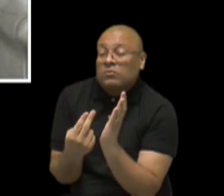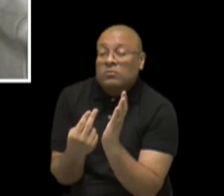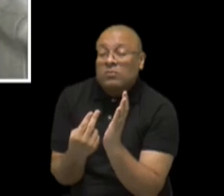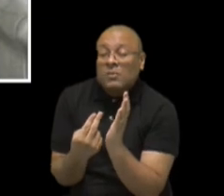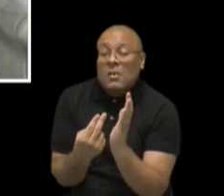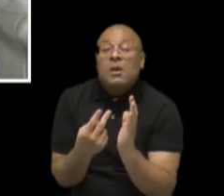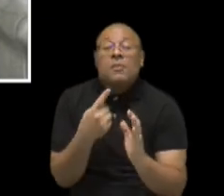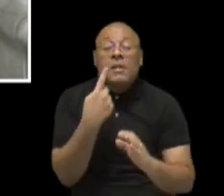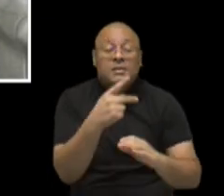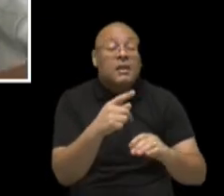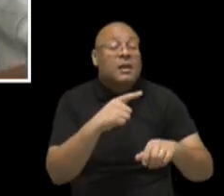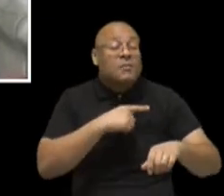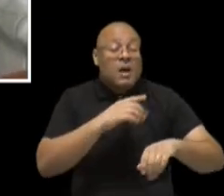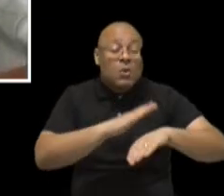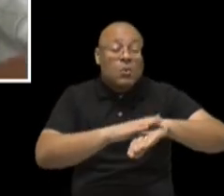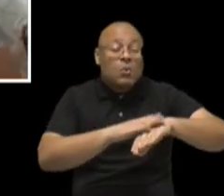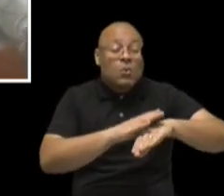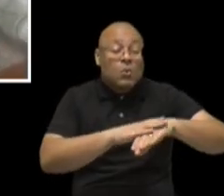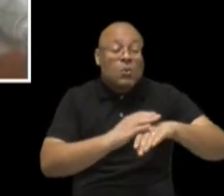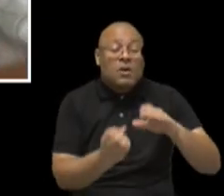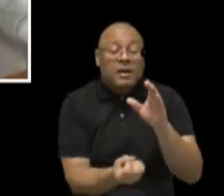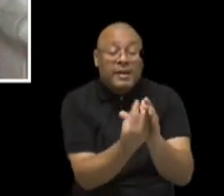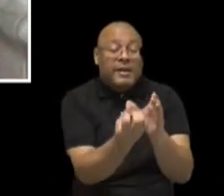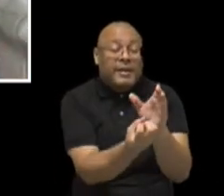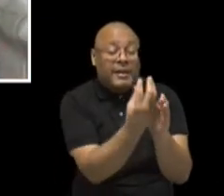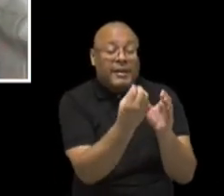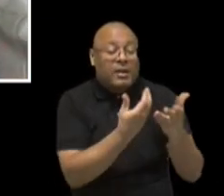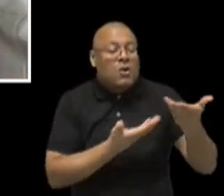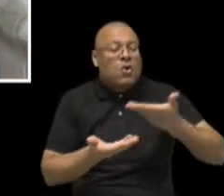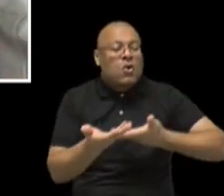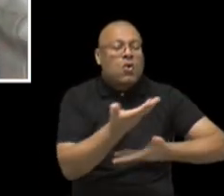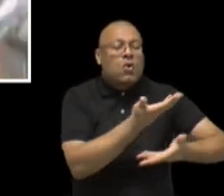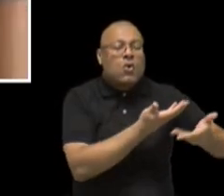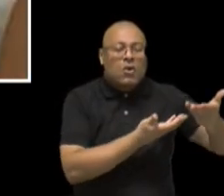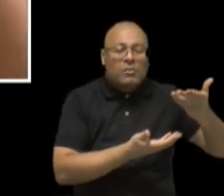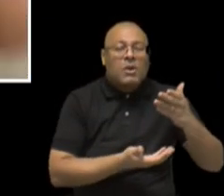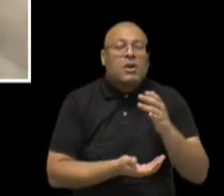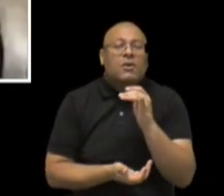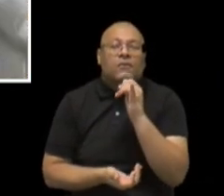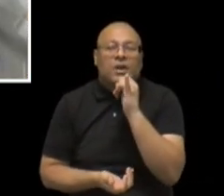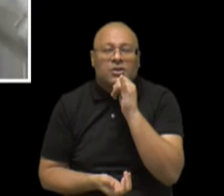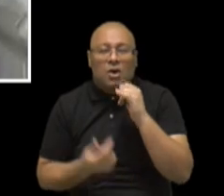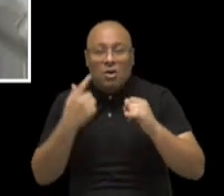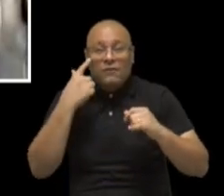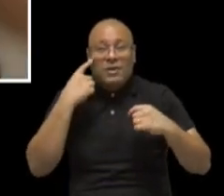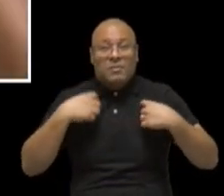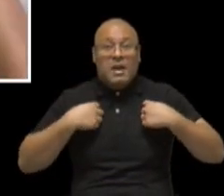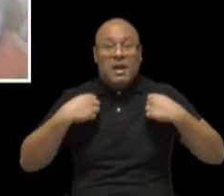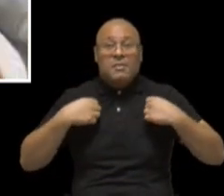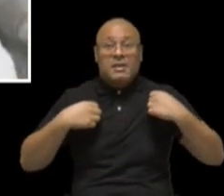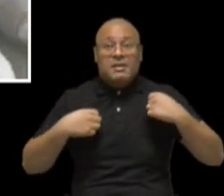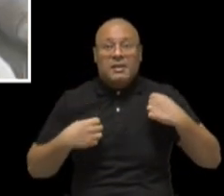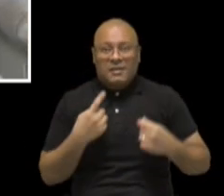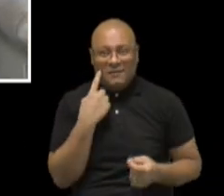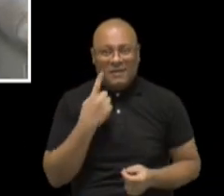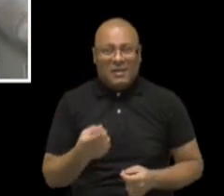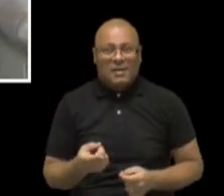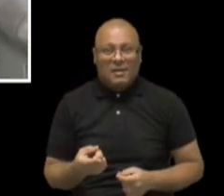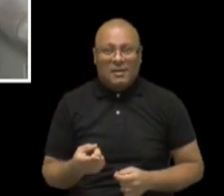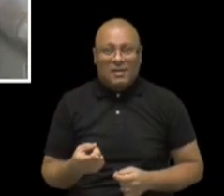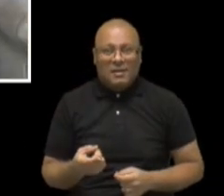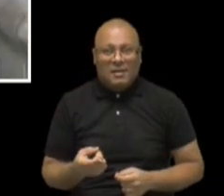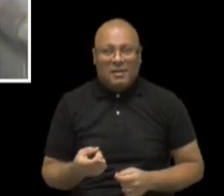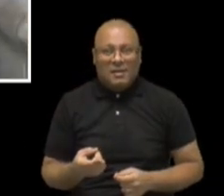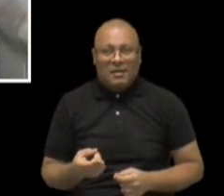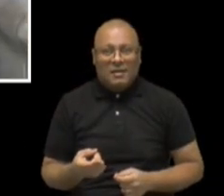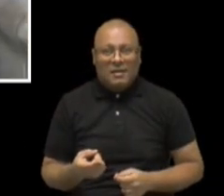that existed and that were disregarded, that were kind of the leftovers. For example, as in my sweatshirt, you can see this. These